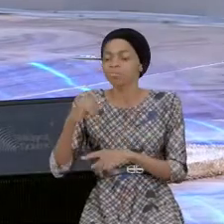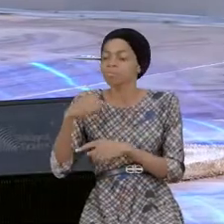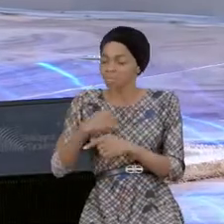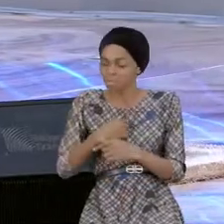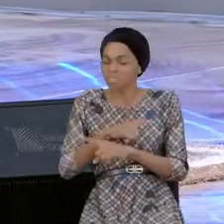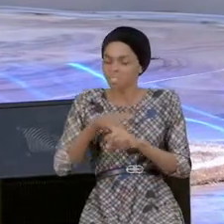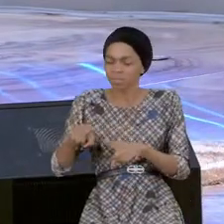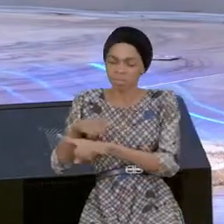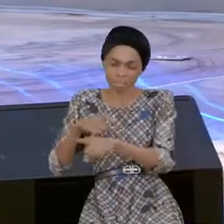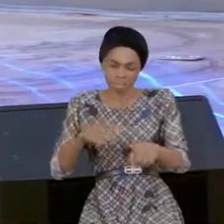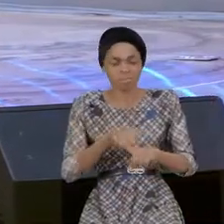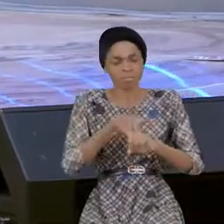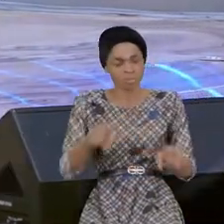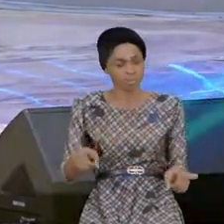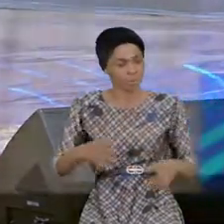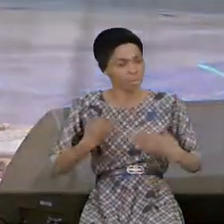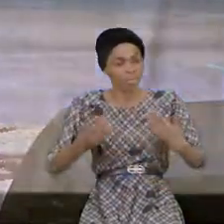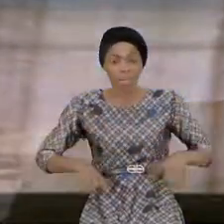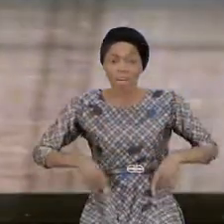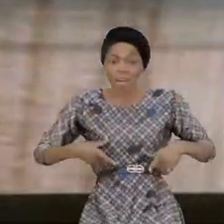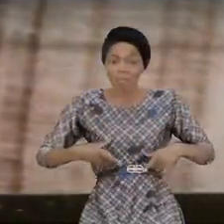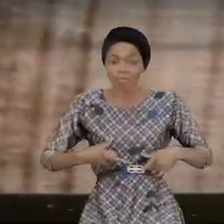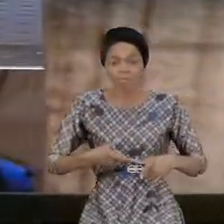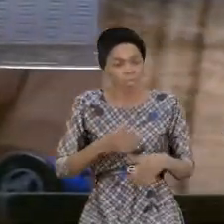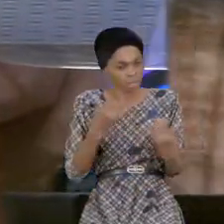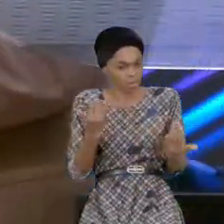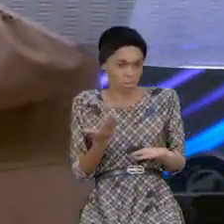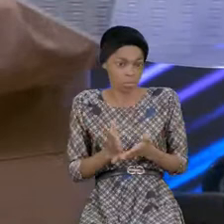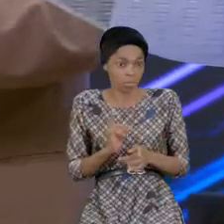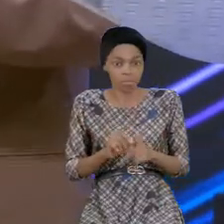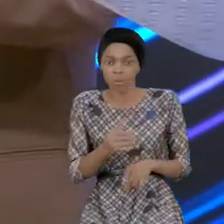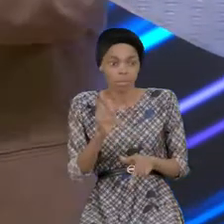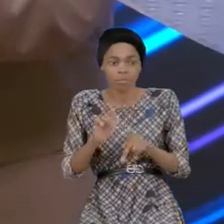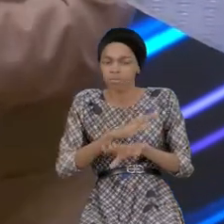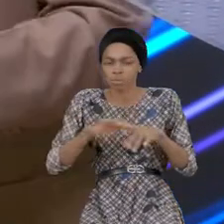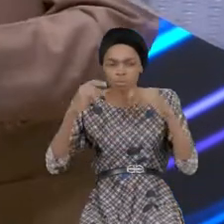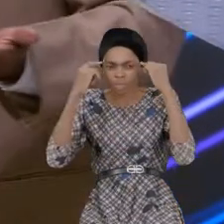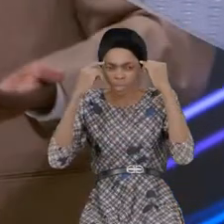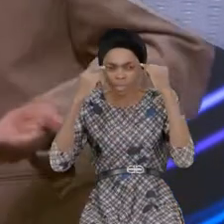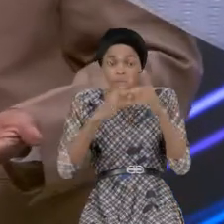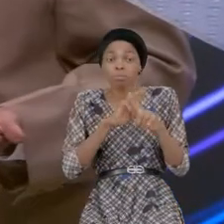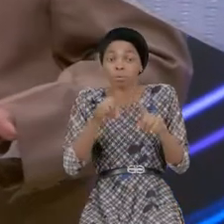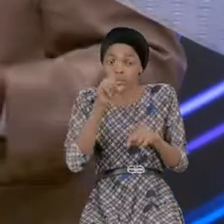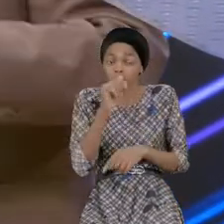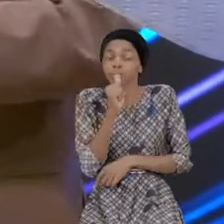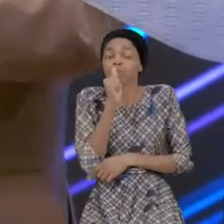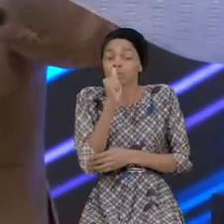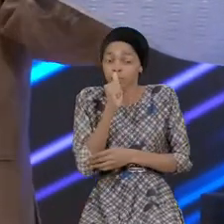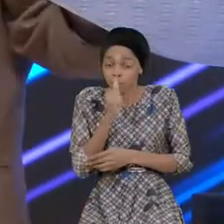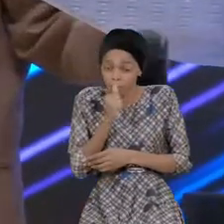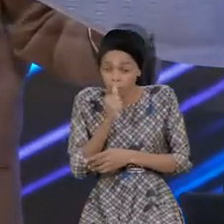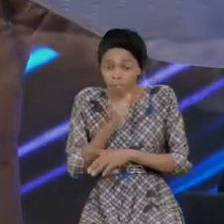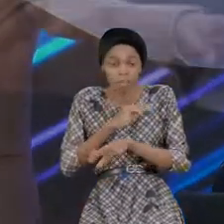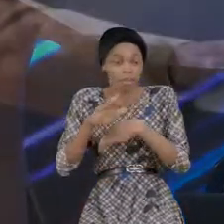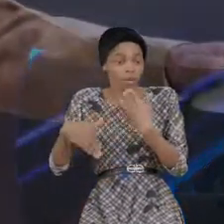different. Their lifestyle, sometimes other people are thoughtless, but it suffers their thoughtlessness for